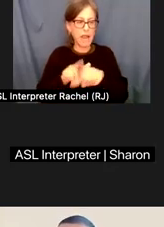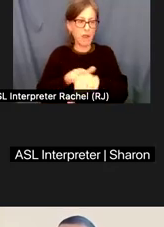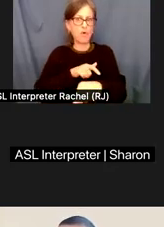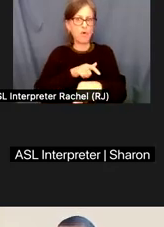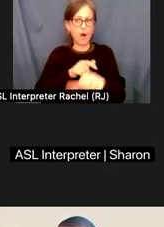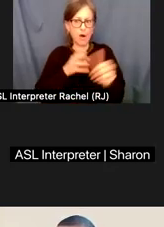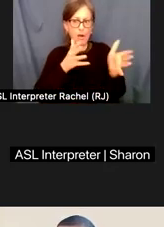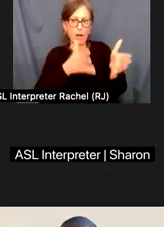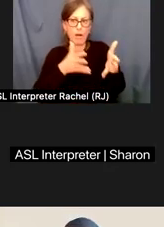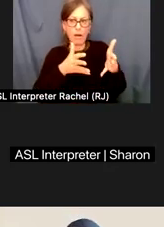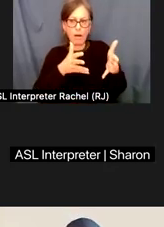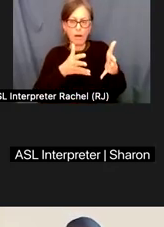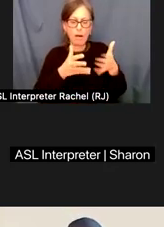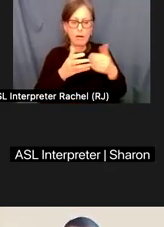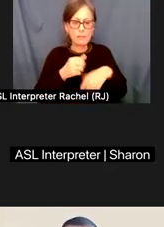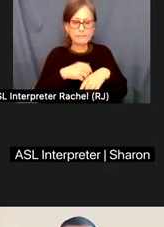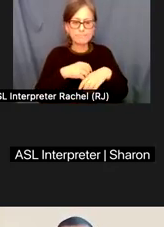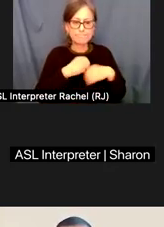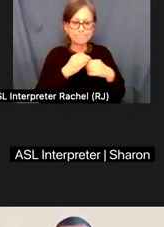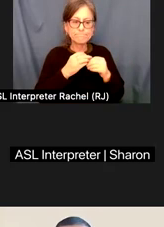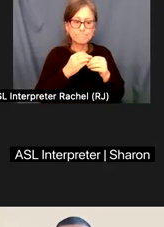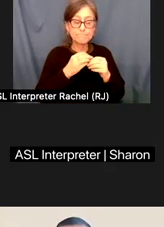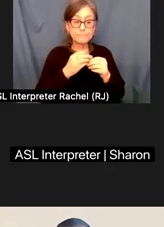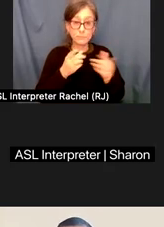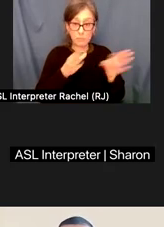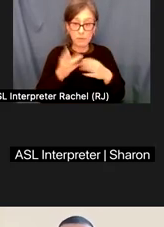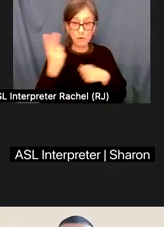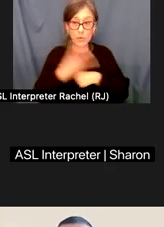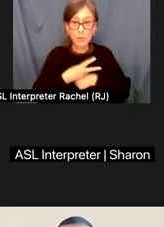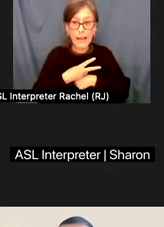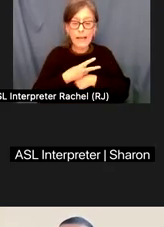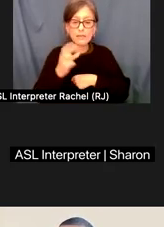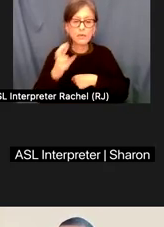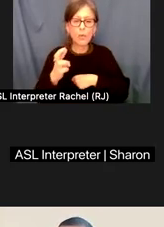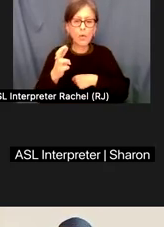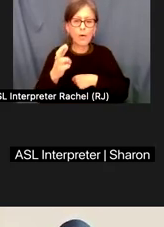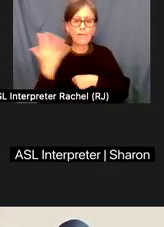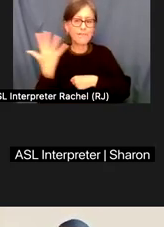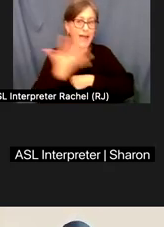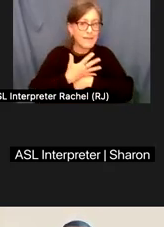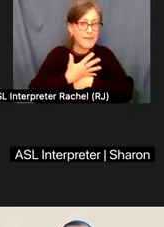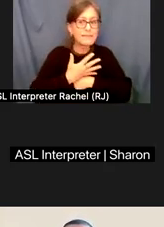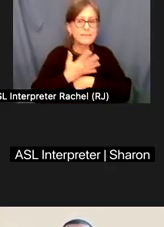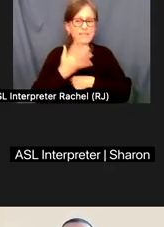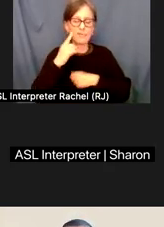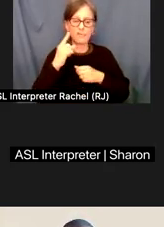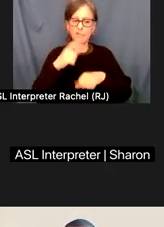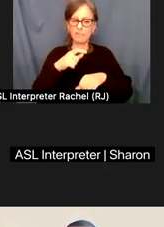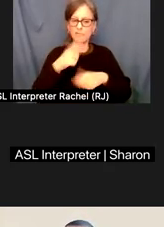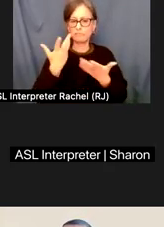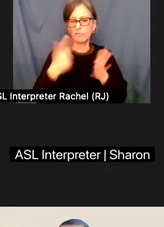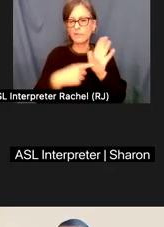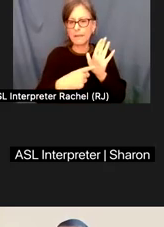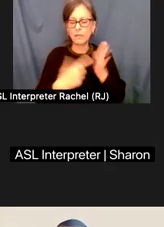these supplies stored for. So, are we planning for 2 days or are we planning for 5 days? But one of the first